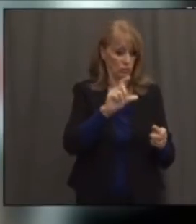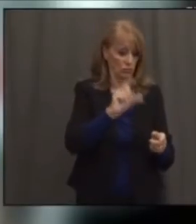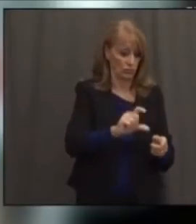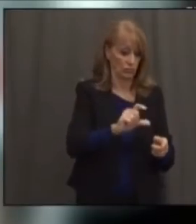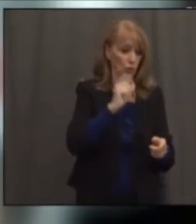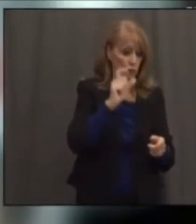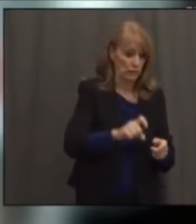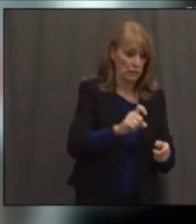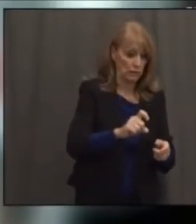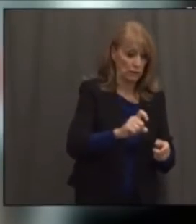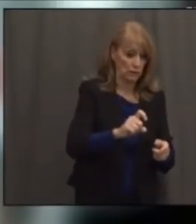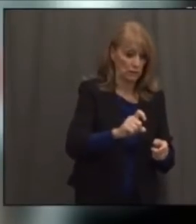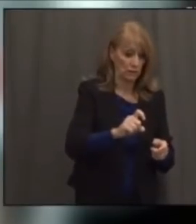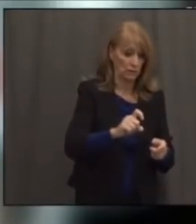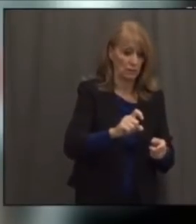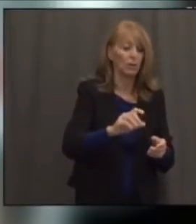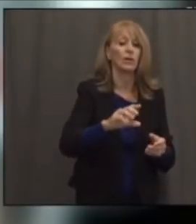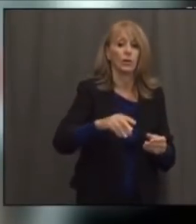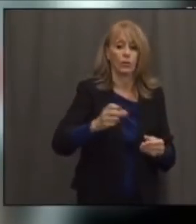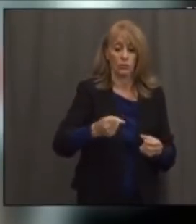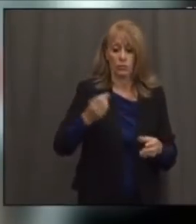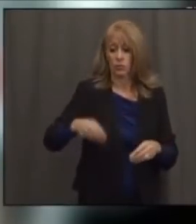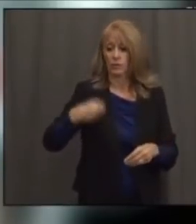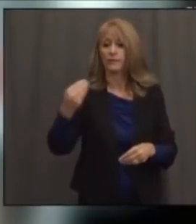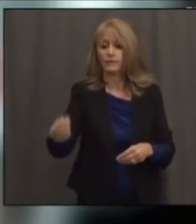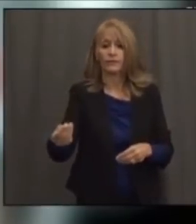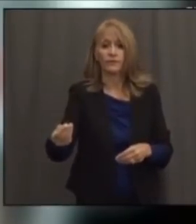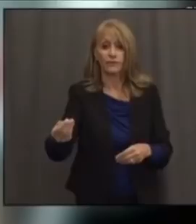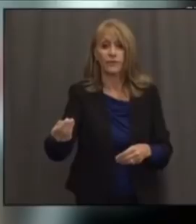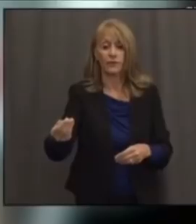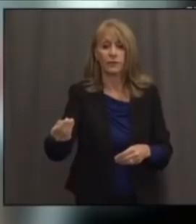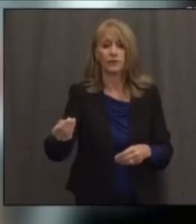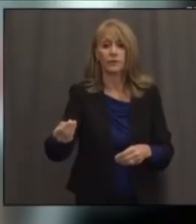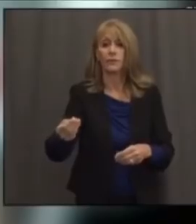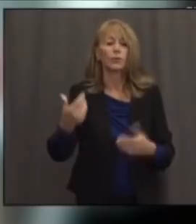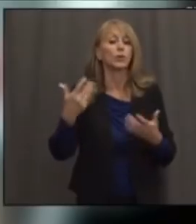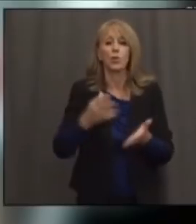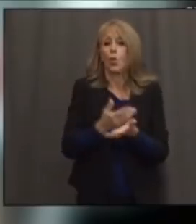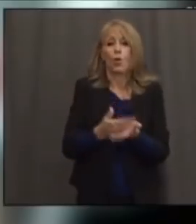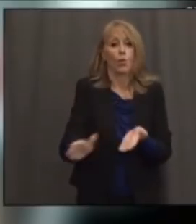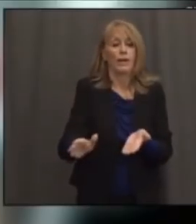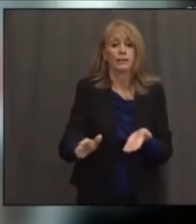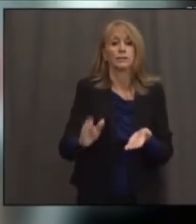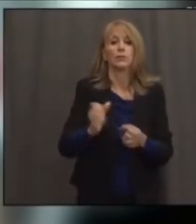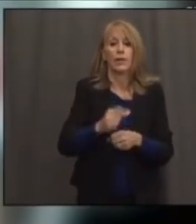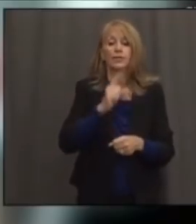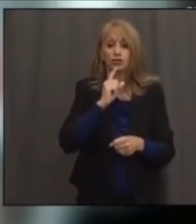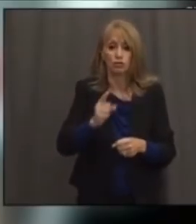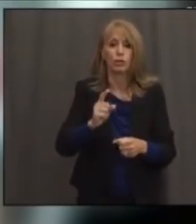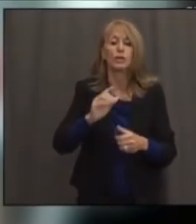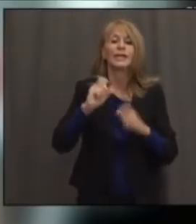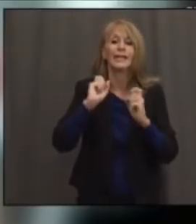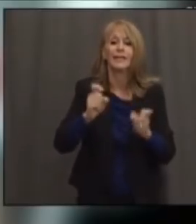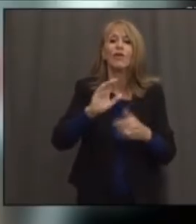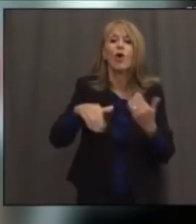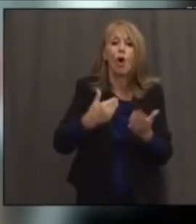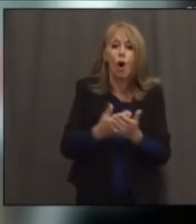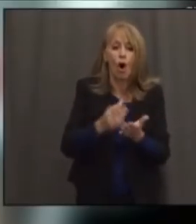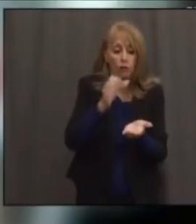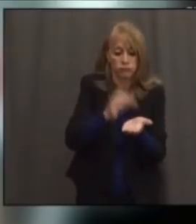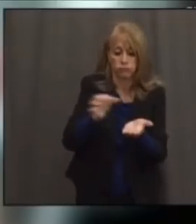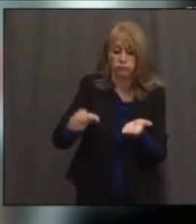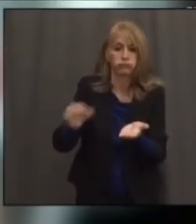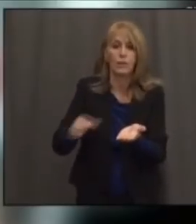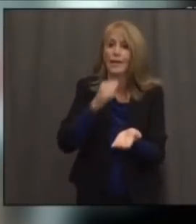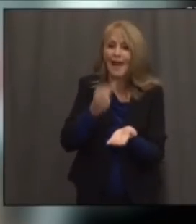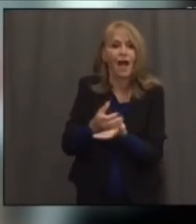who perhaps wasn't eligible for it at that point in time, but it was otherwise a vaccine that was going to get wasted, we made an effort to make sure that every vaccine went to